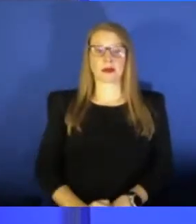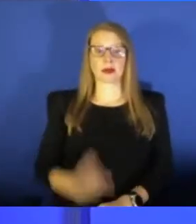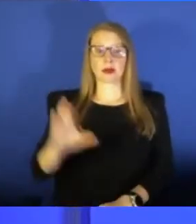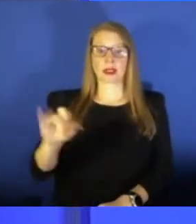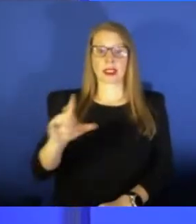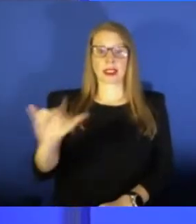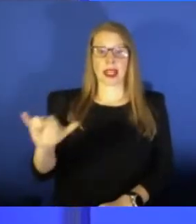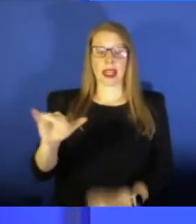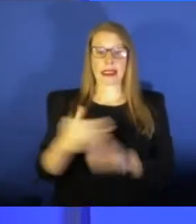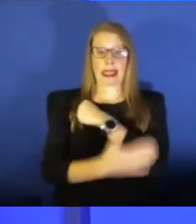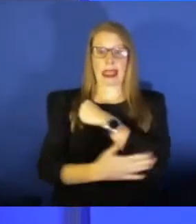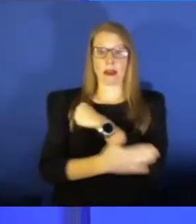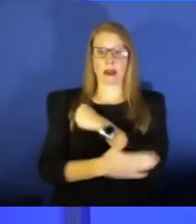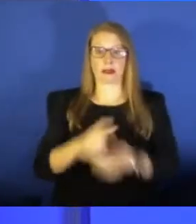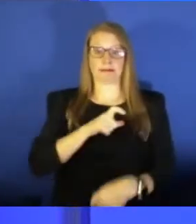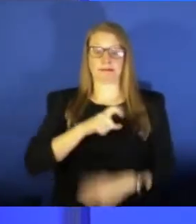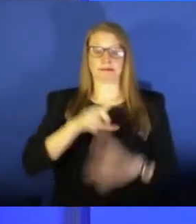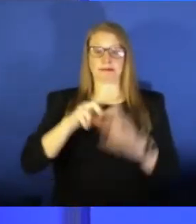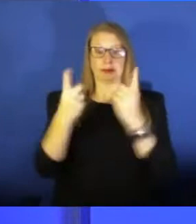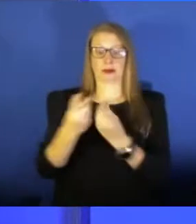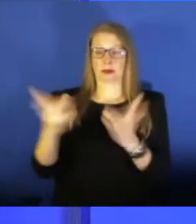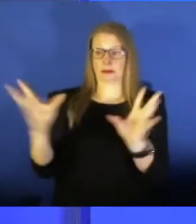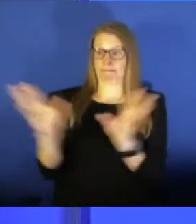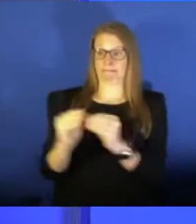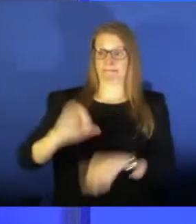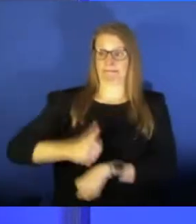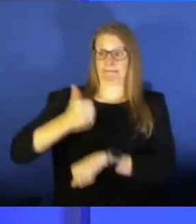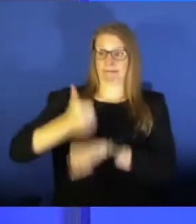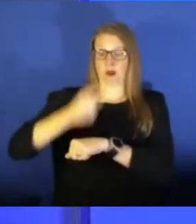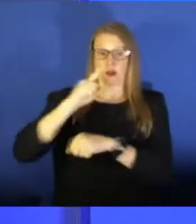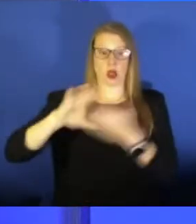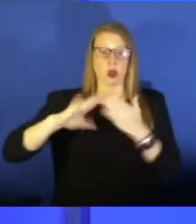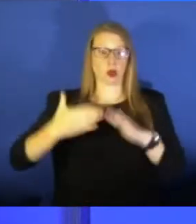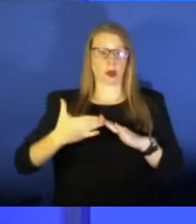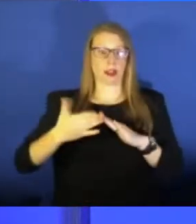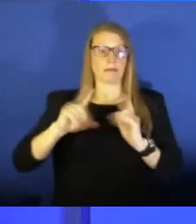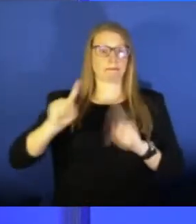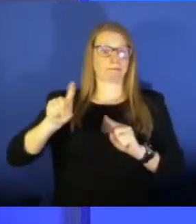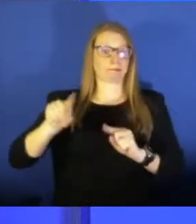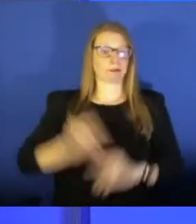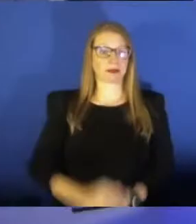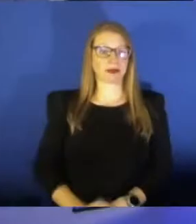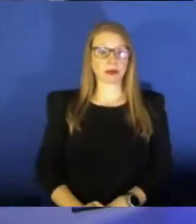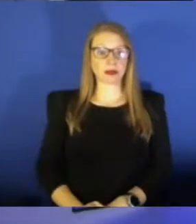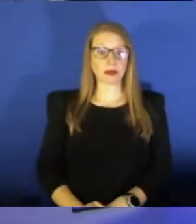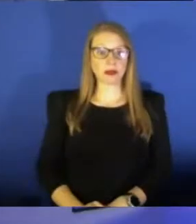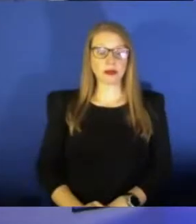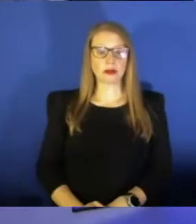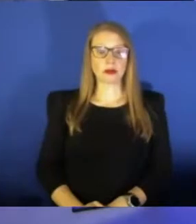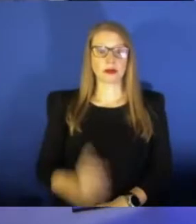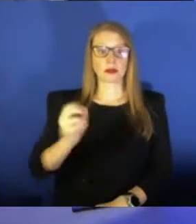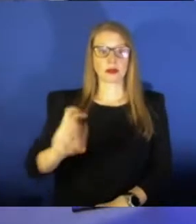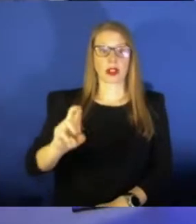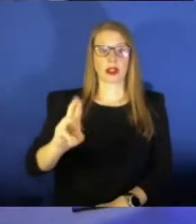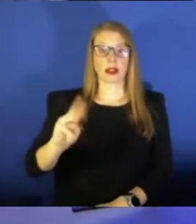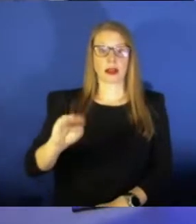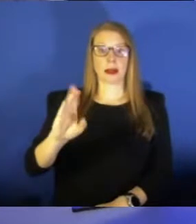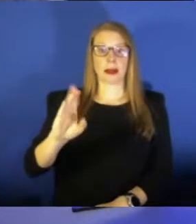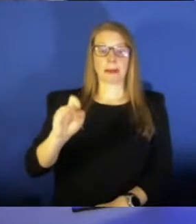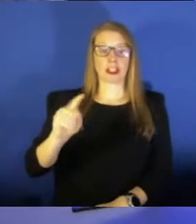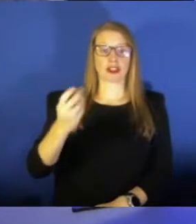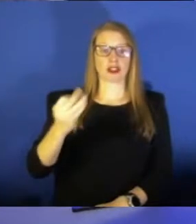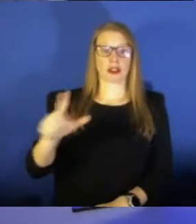we turn now to a major issue affecting our kids, teens, and young adults. In Kansas City alone, there were 129